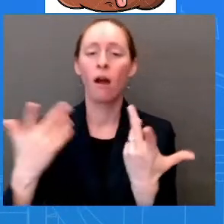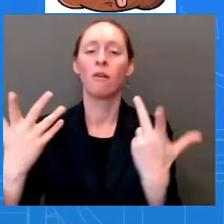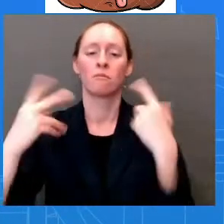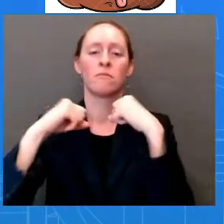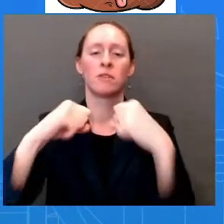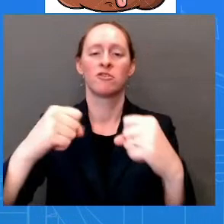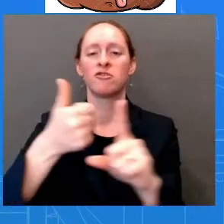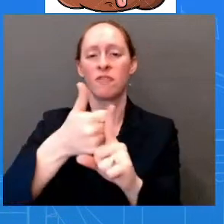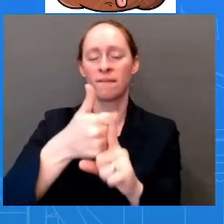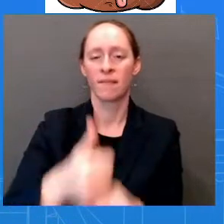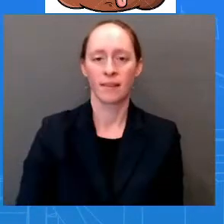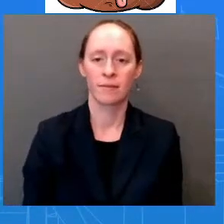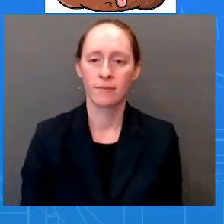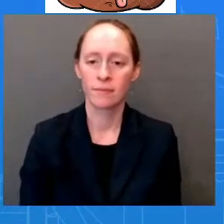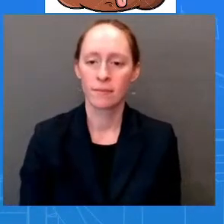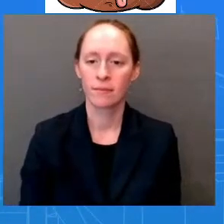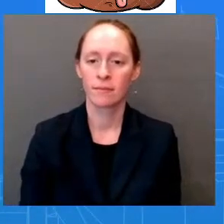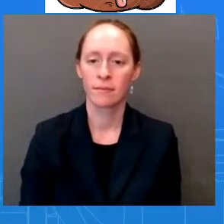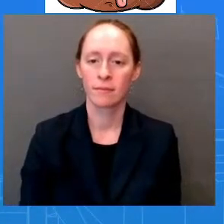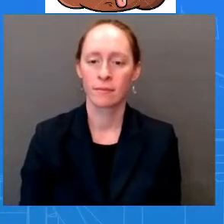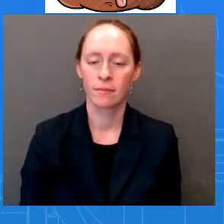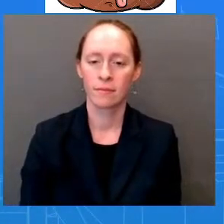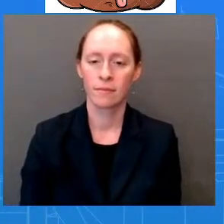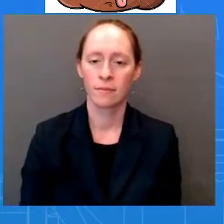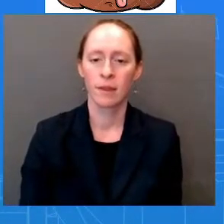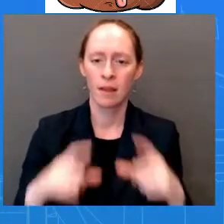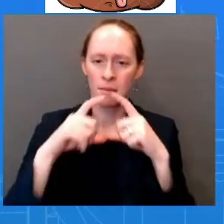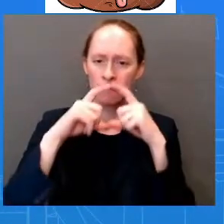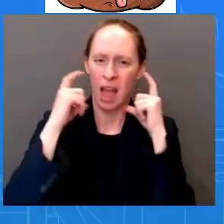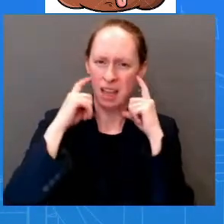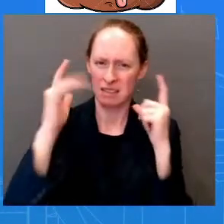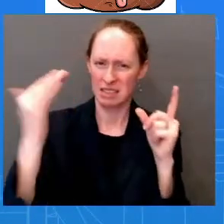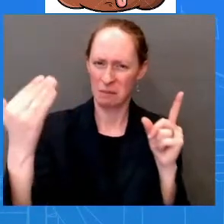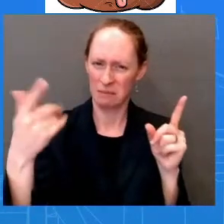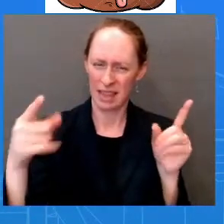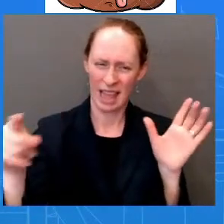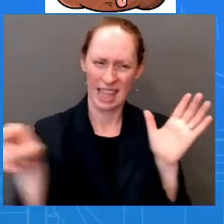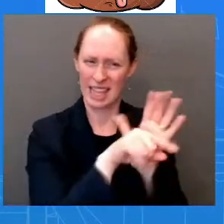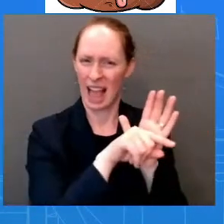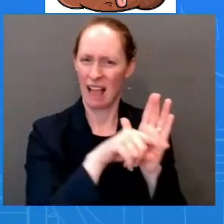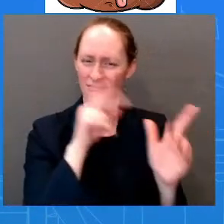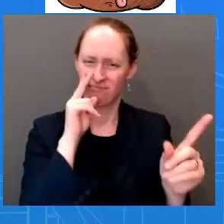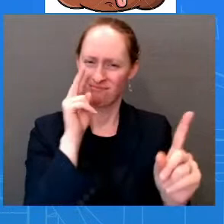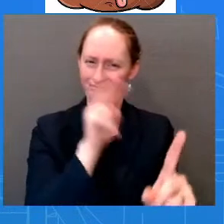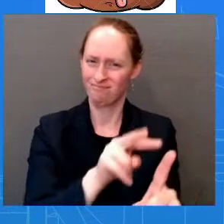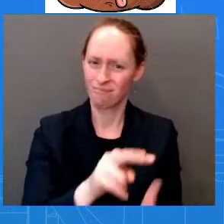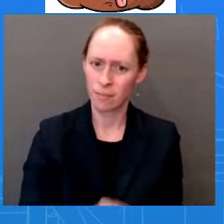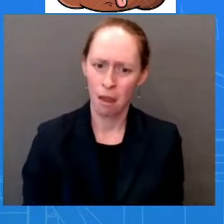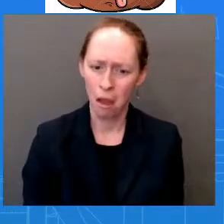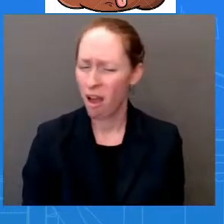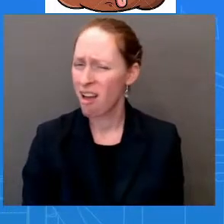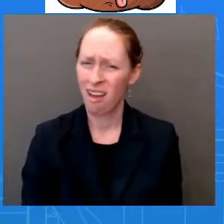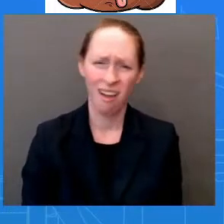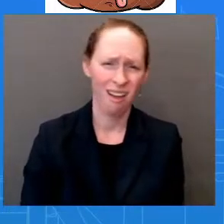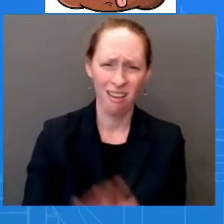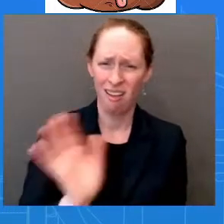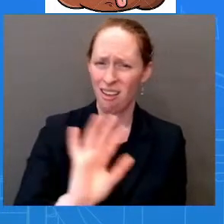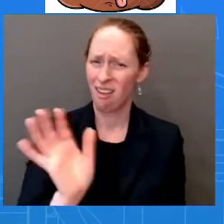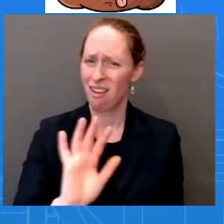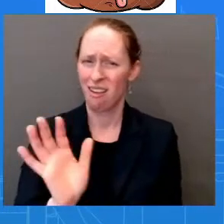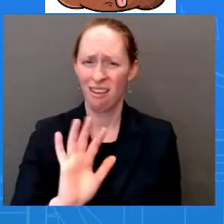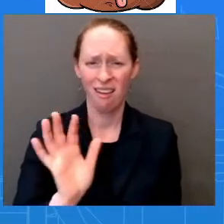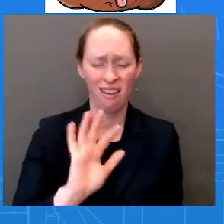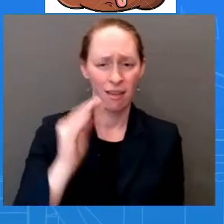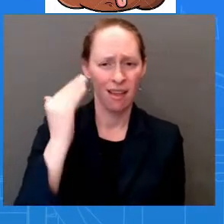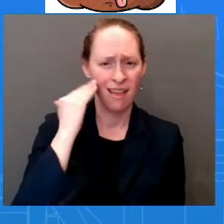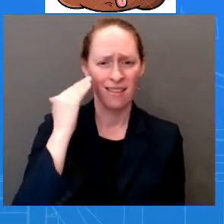it shouldn't be. I mean, you're absolutely right. I mean, I know sometimes when you walk in and you have a mask and nobody has a mask, you kind of feel guilty. You shouldn't feel